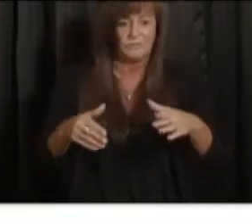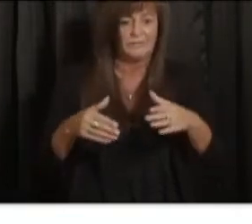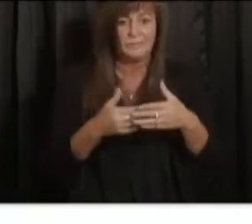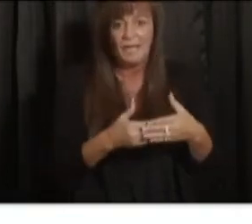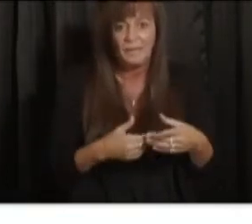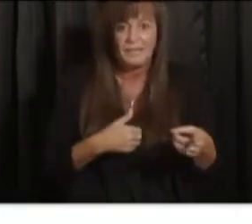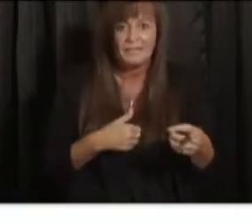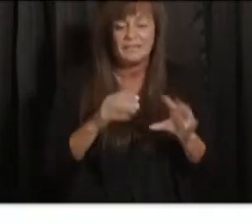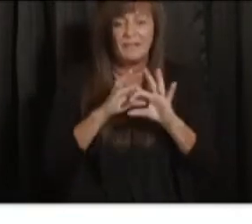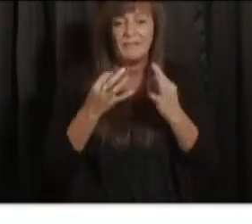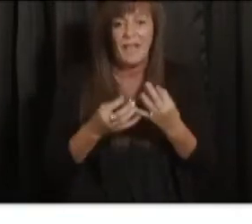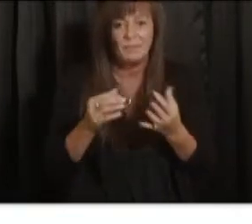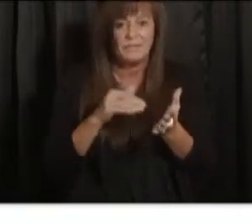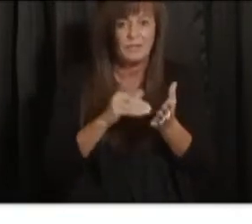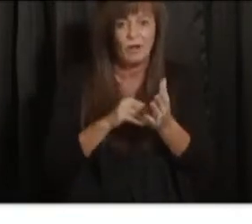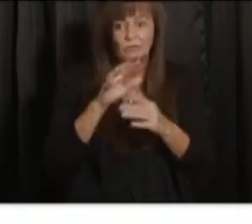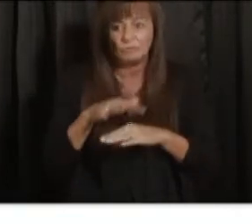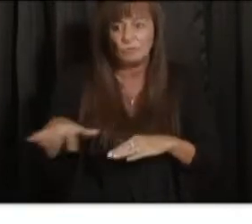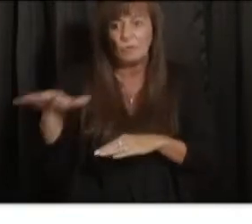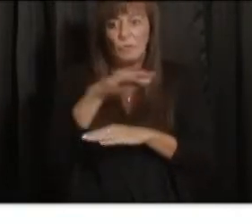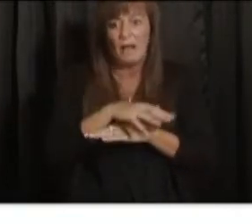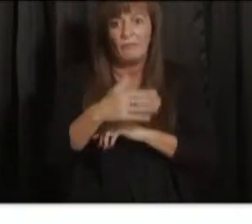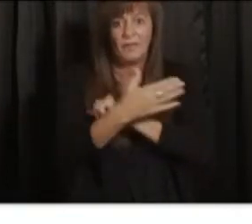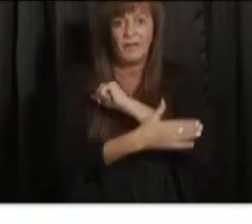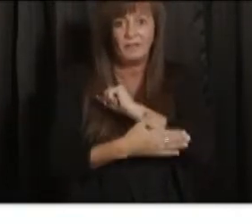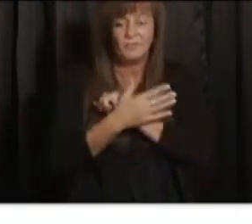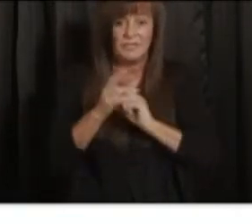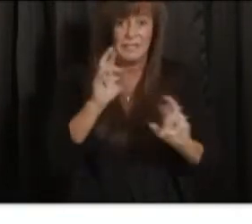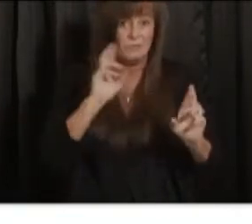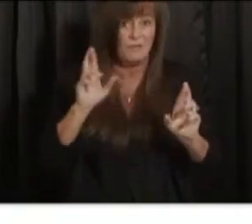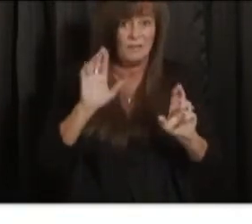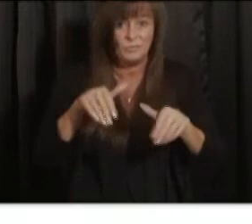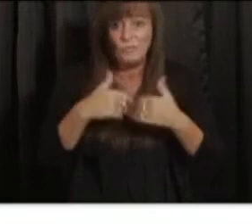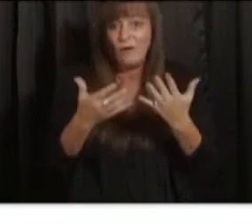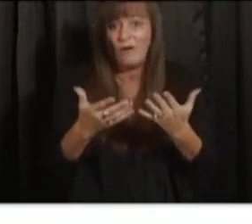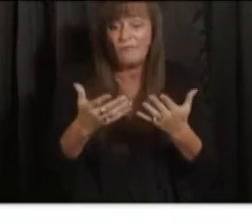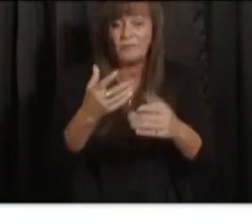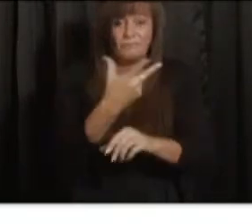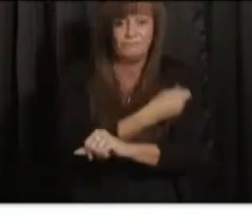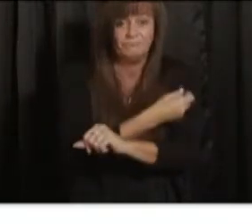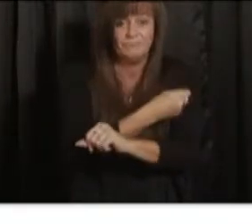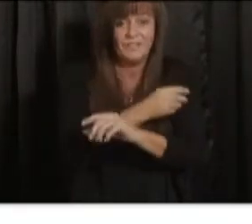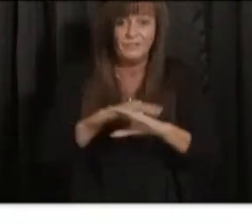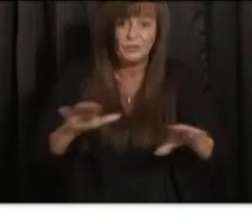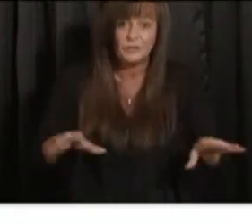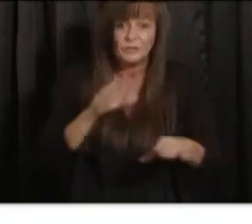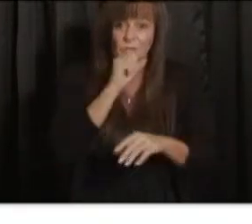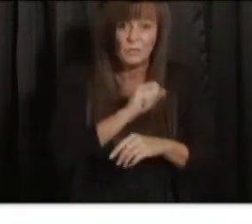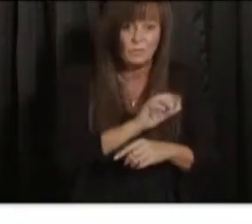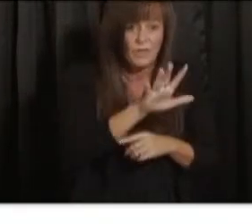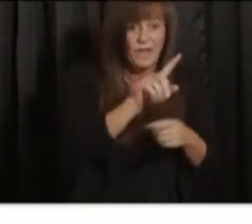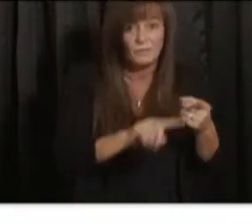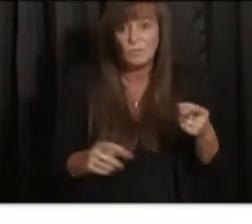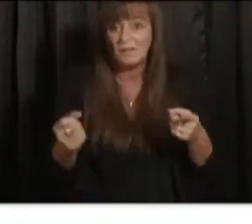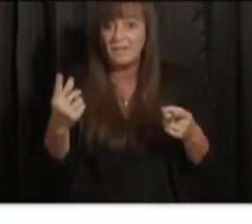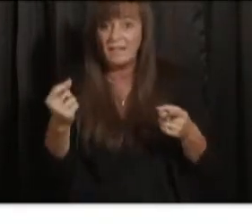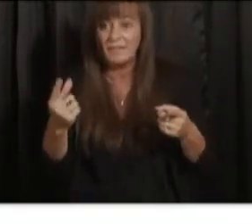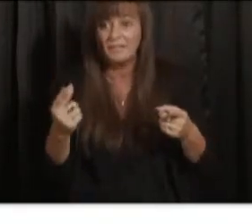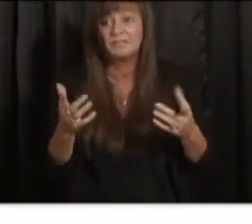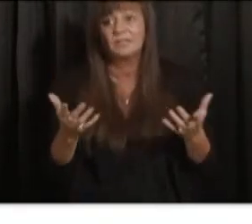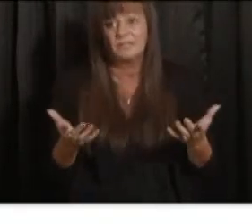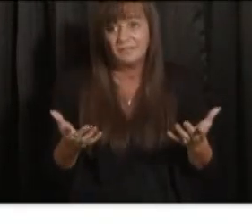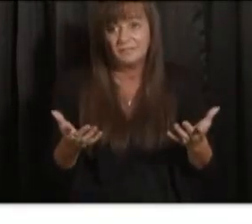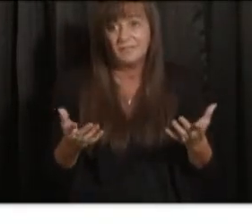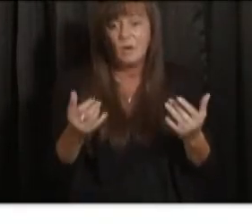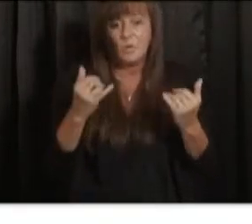doctors across the country as we get ready to be able to offer vaccination to children 5 to 11 years of age. The slide we